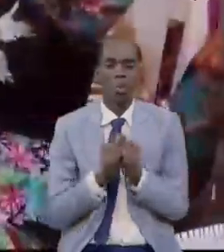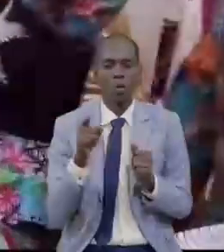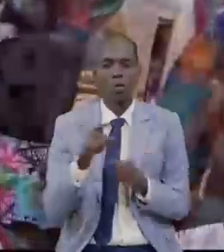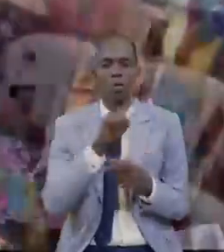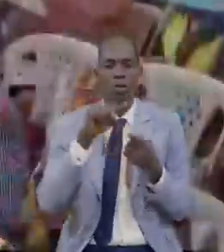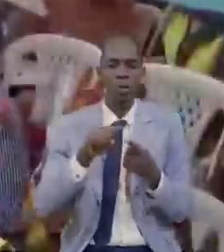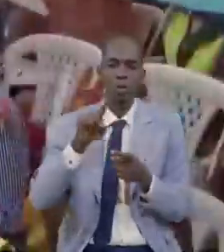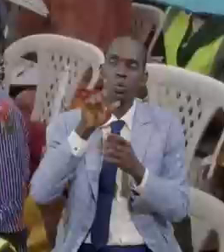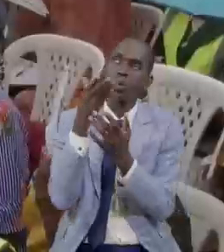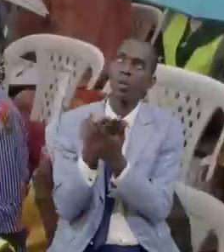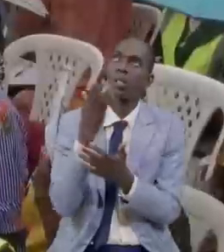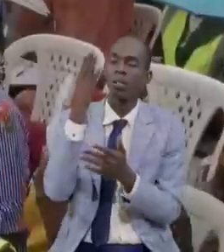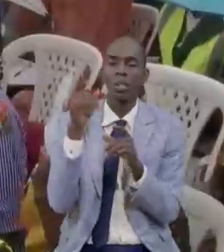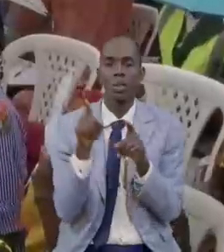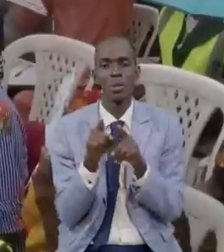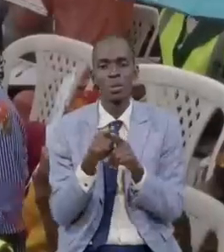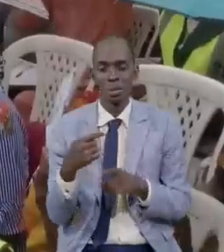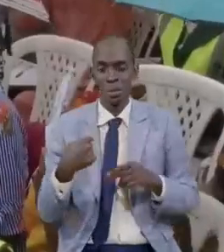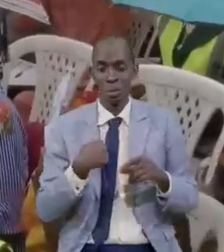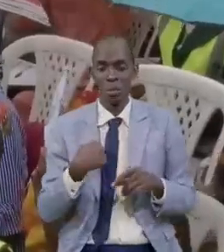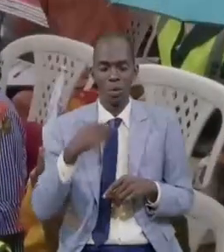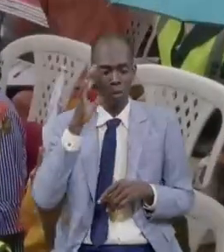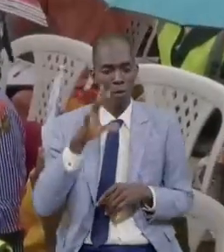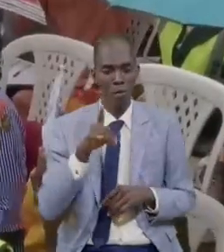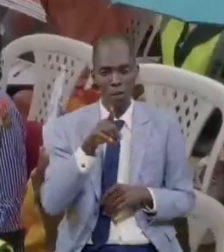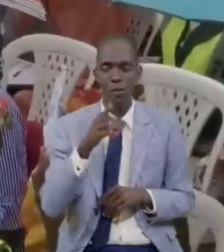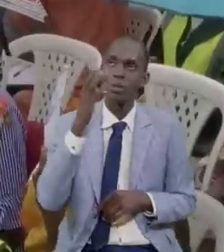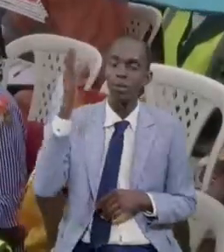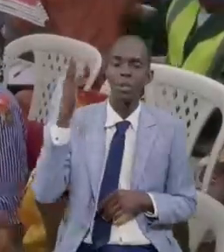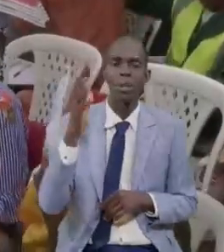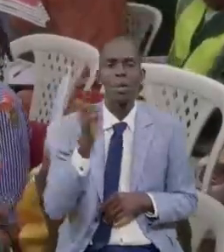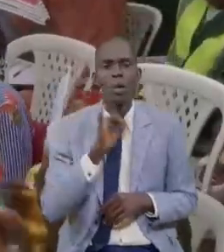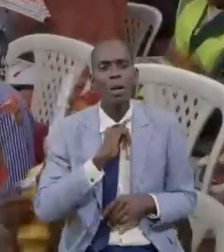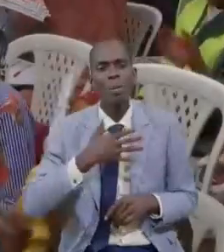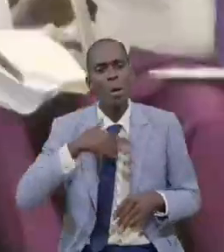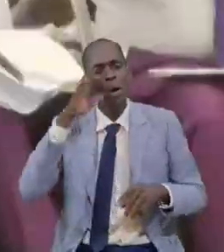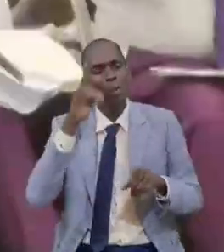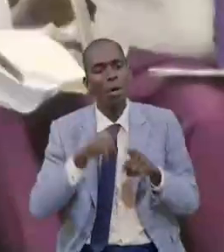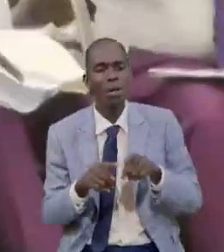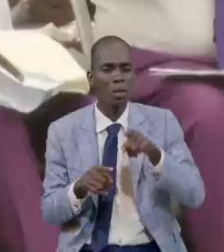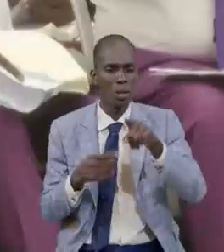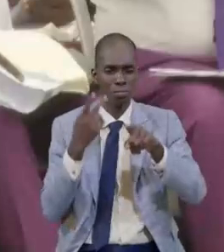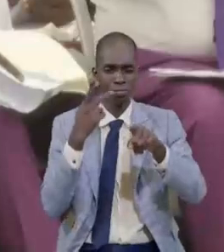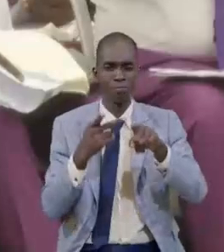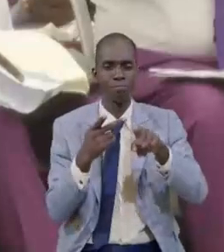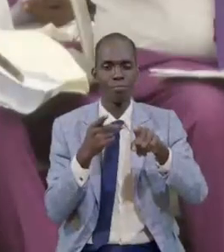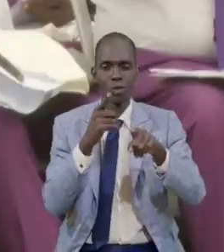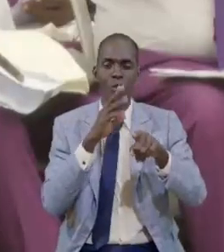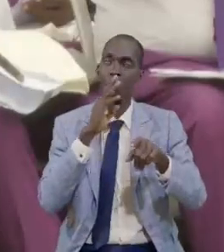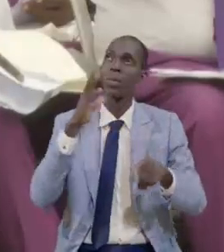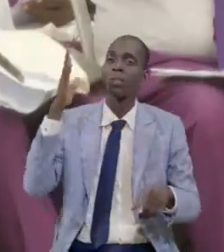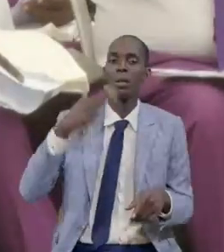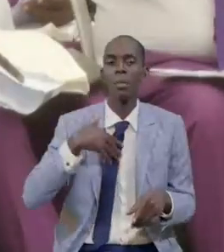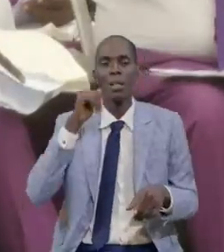there. I'll find you there. Where is my brother there? I'll find you there. Where is my sister, my daughter there?